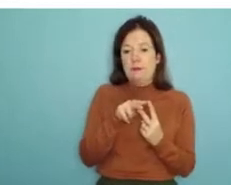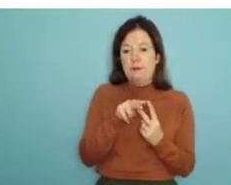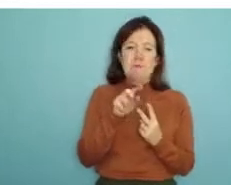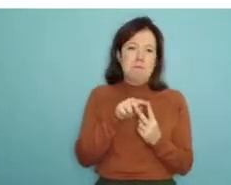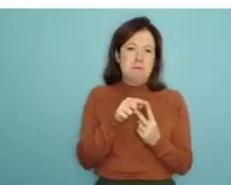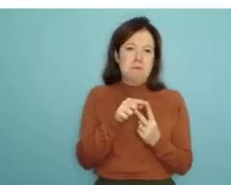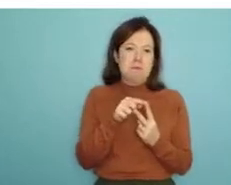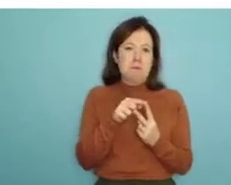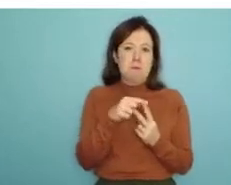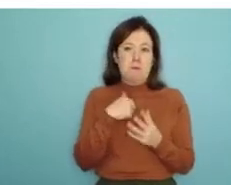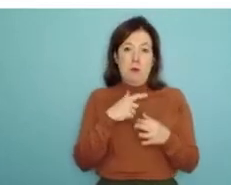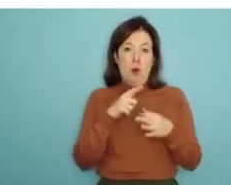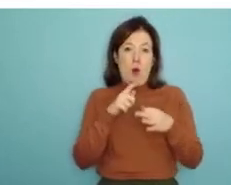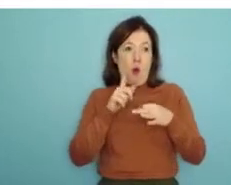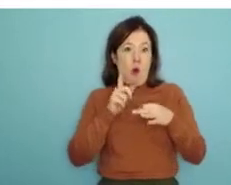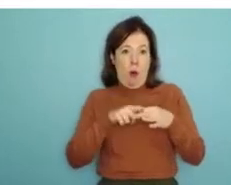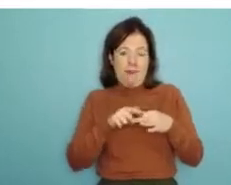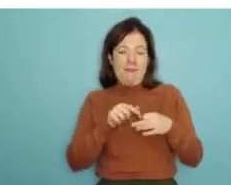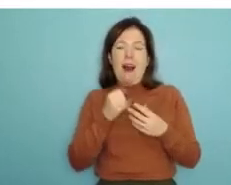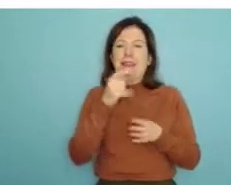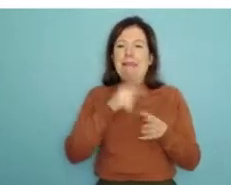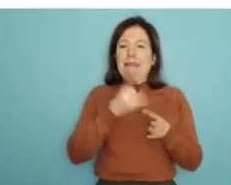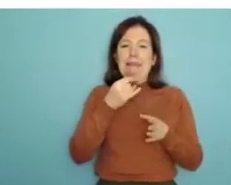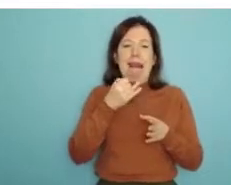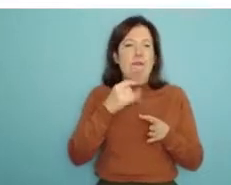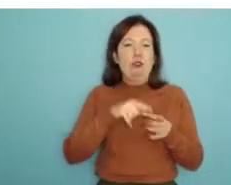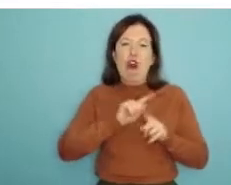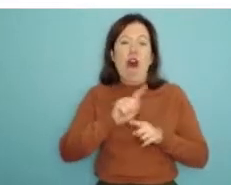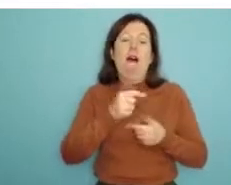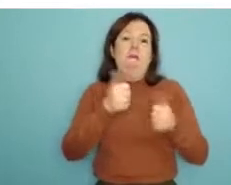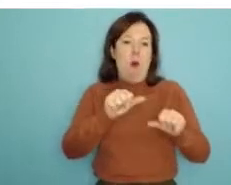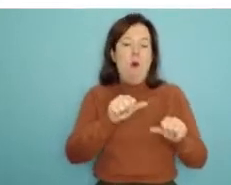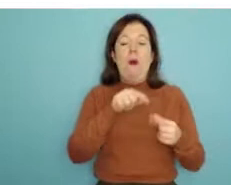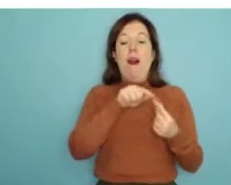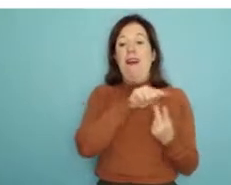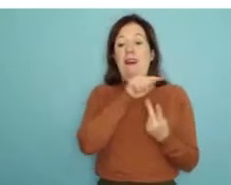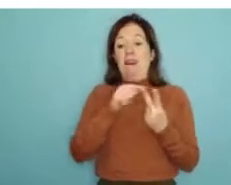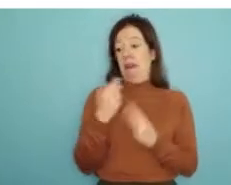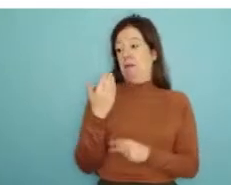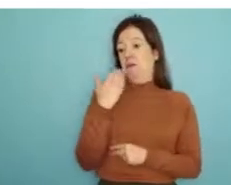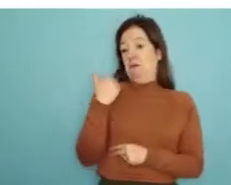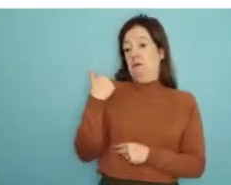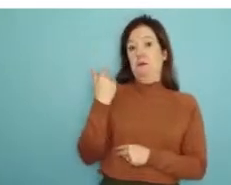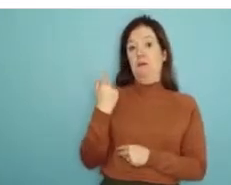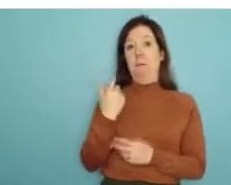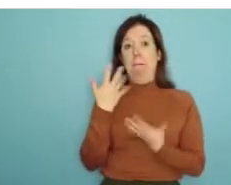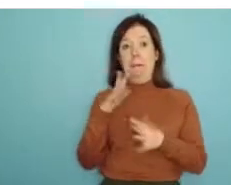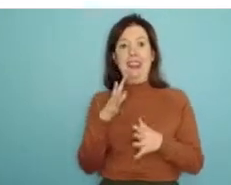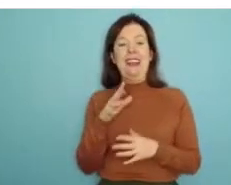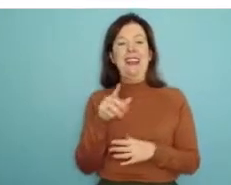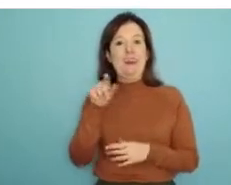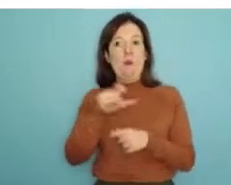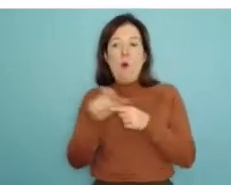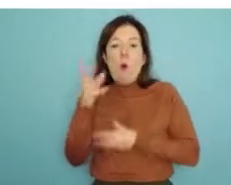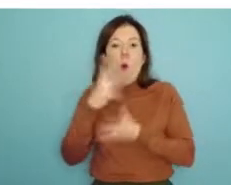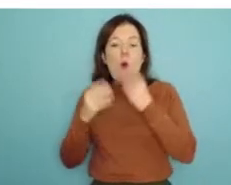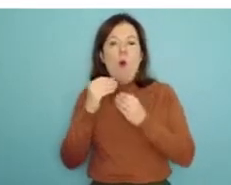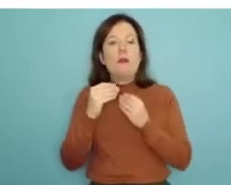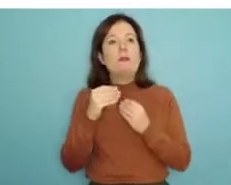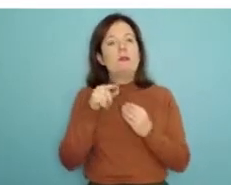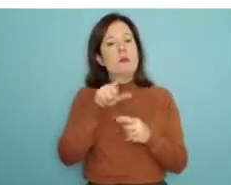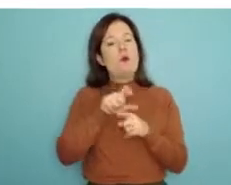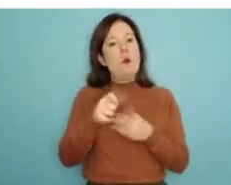after I qualified and the other a couple of years ago. But both of them were an opportunity to step back from my day job and think about myself as a